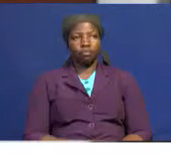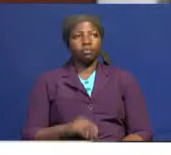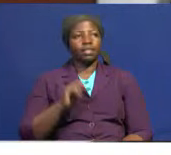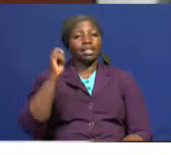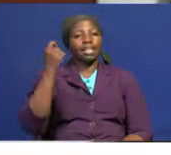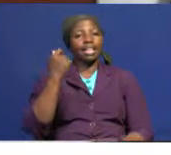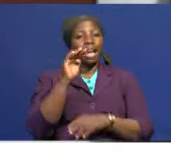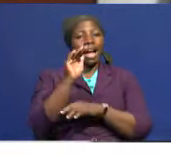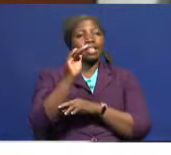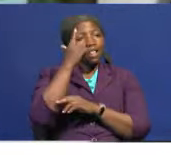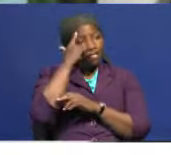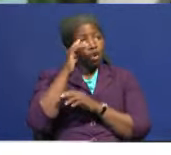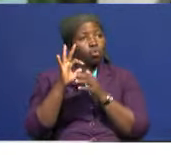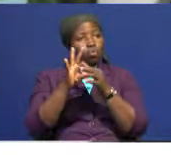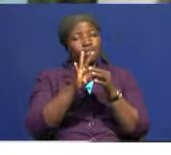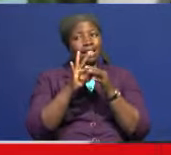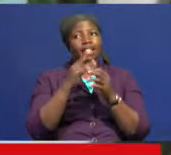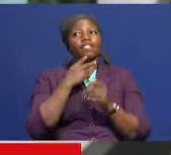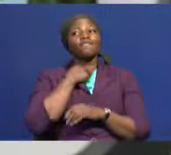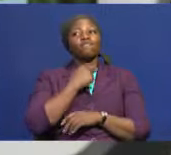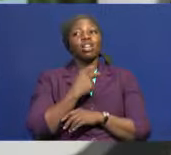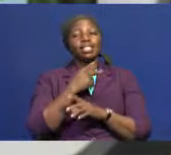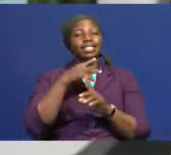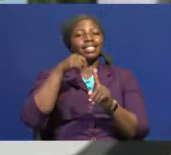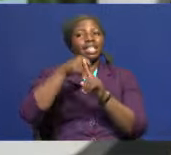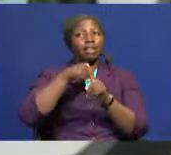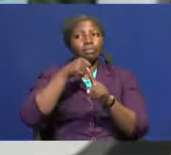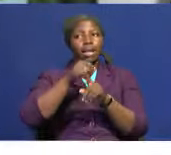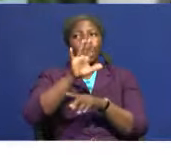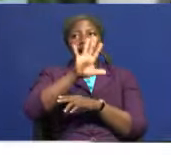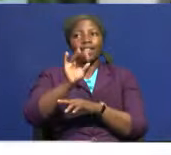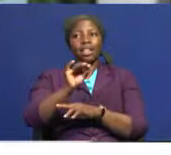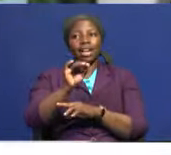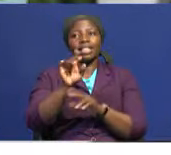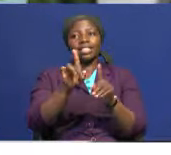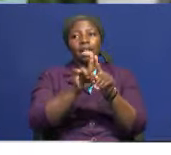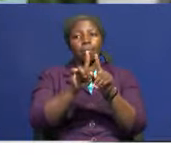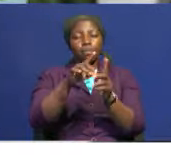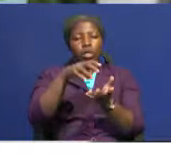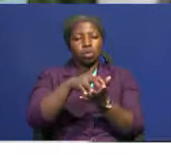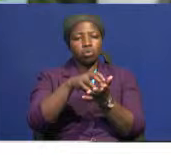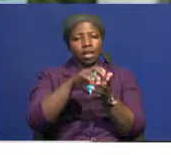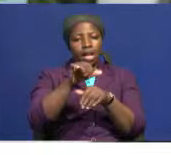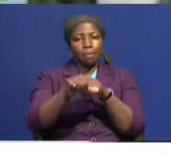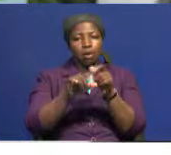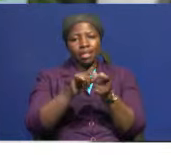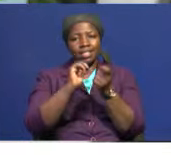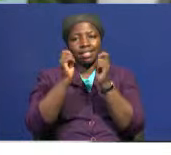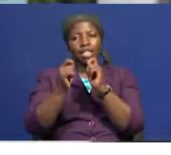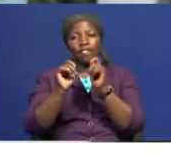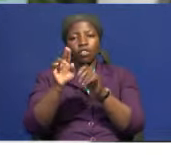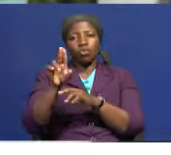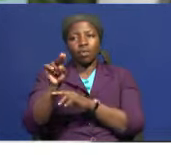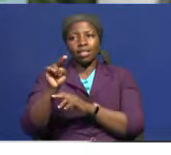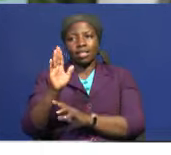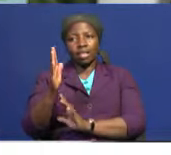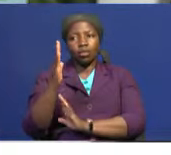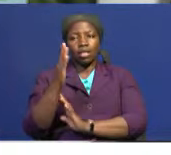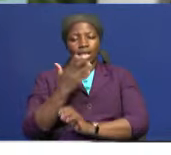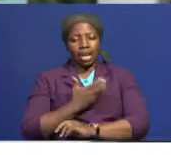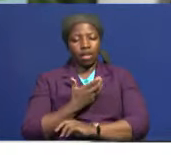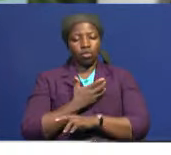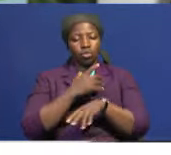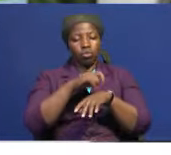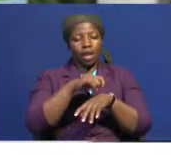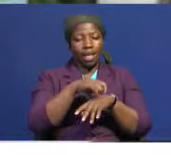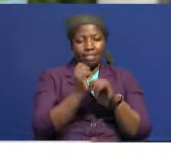Kenya has called for a united voice in championing Africa's common position on the reforms of United Nations Security Council. Speaking during